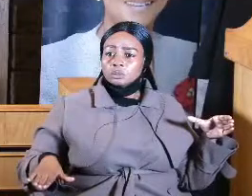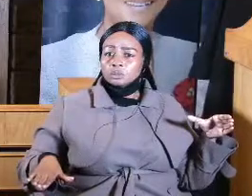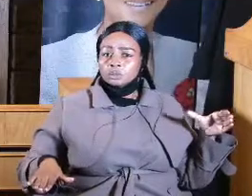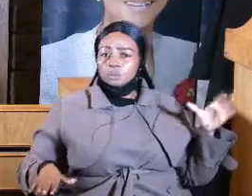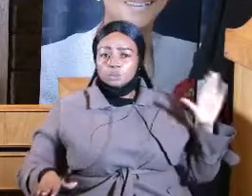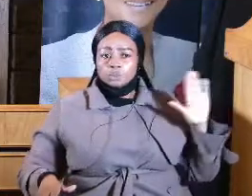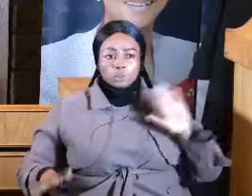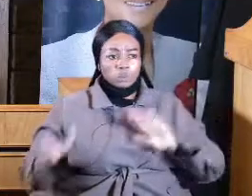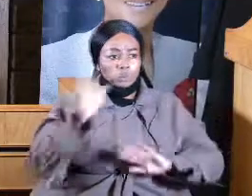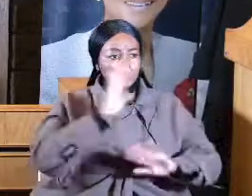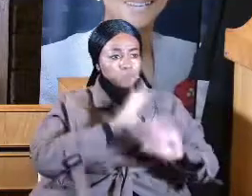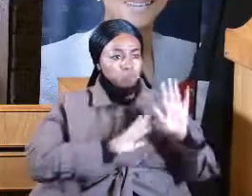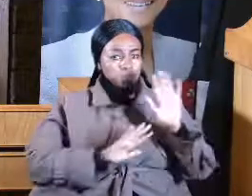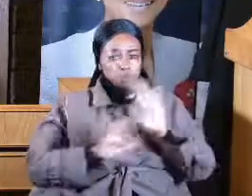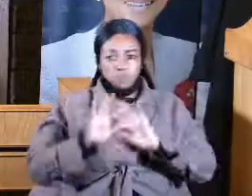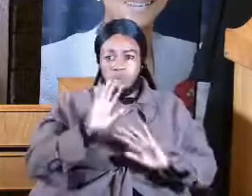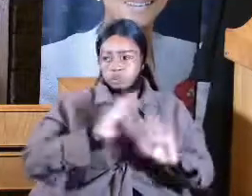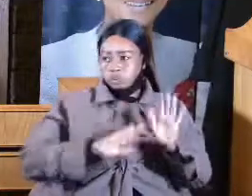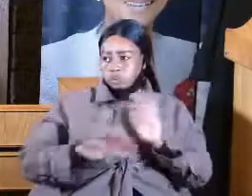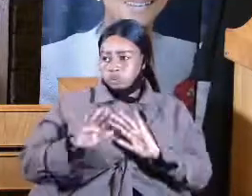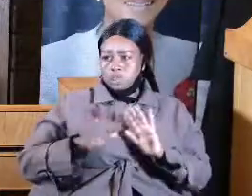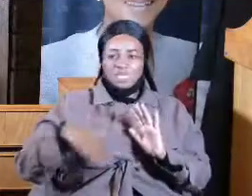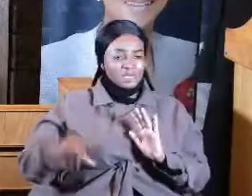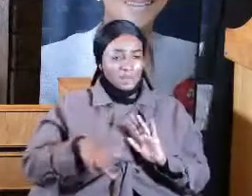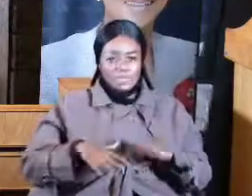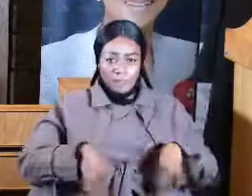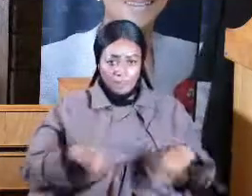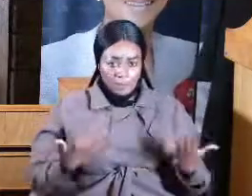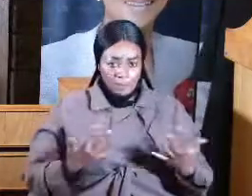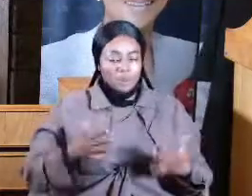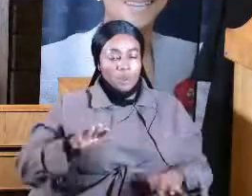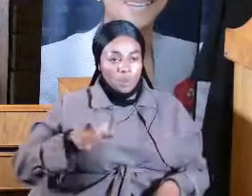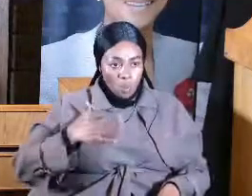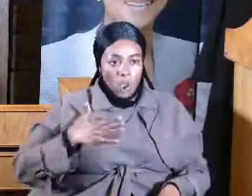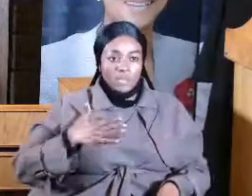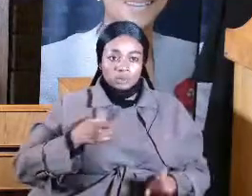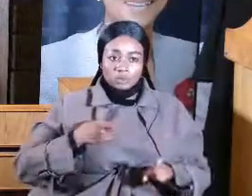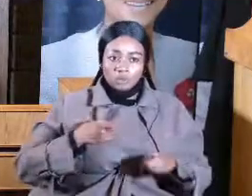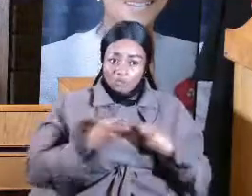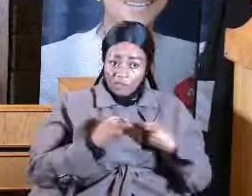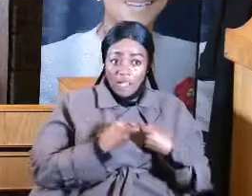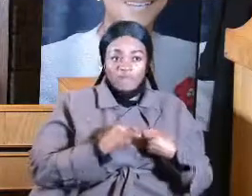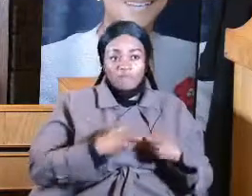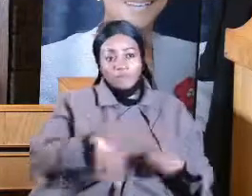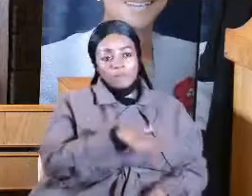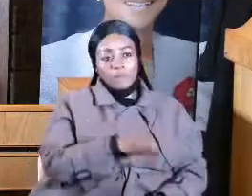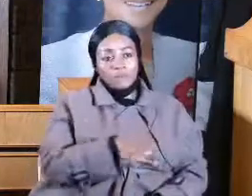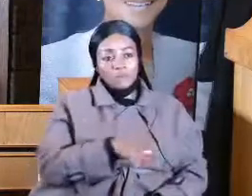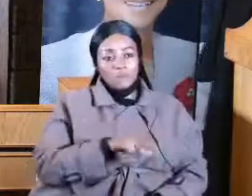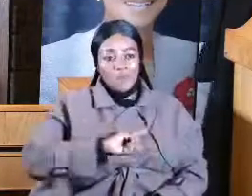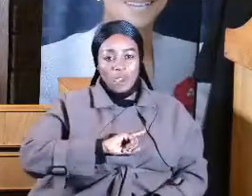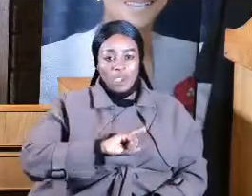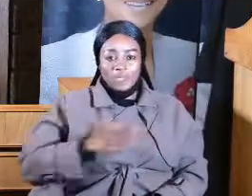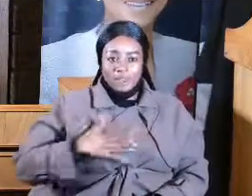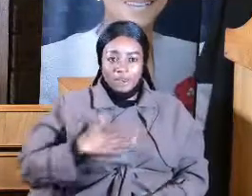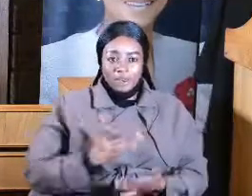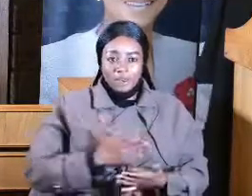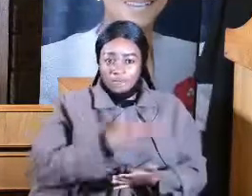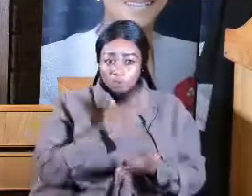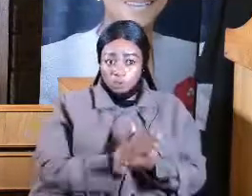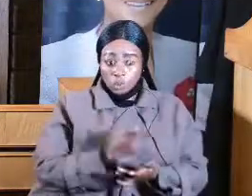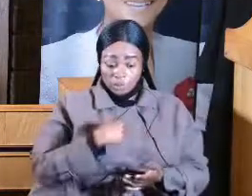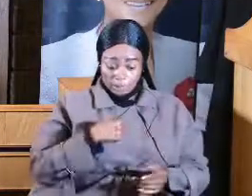in terms of saying we don't get space. We want them to fight for space. Because I can assure you that when you are a